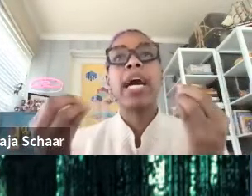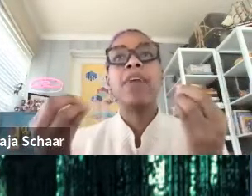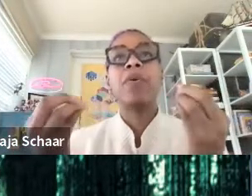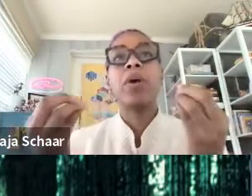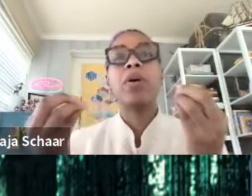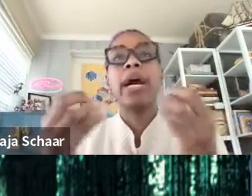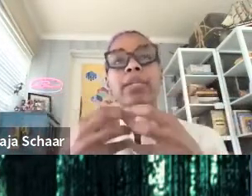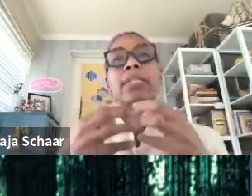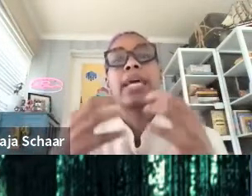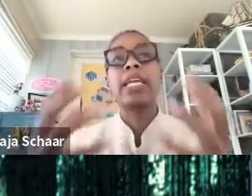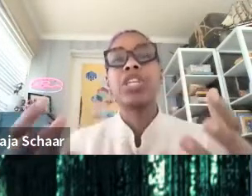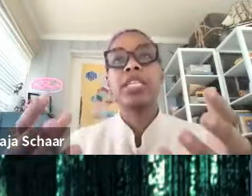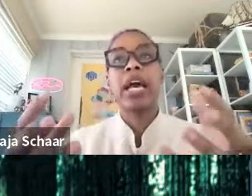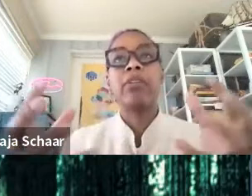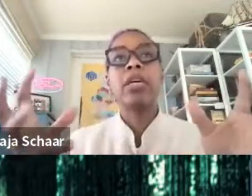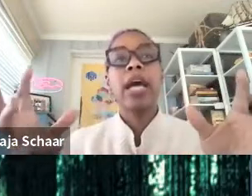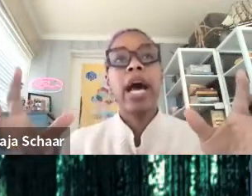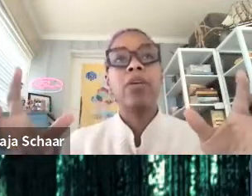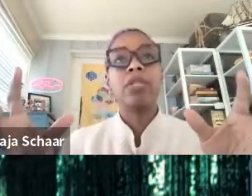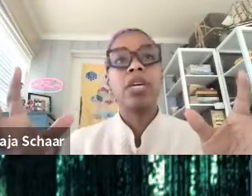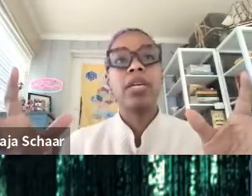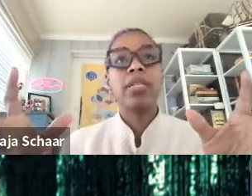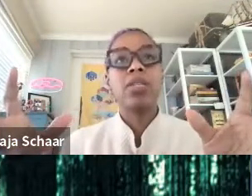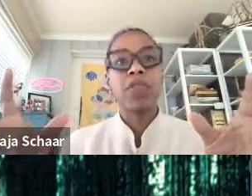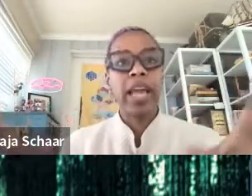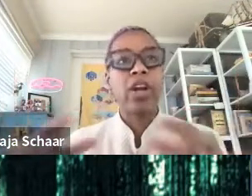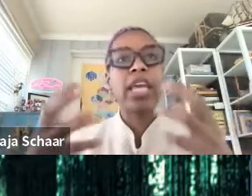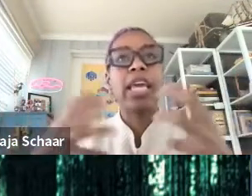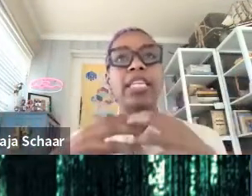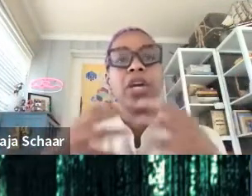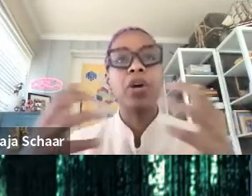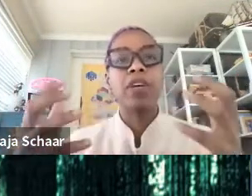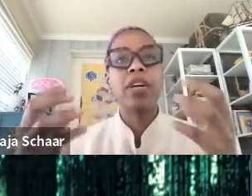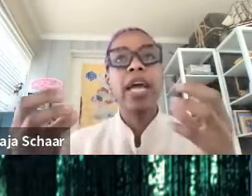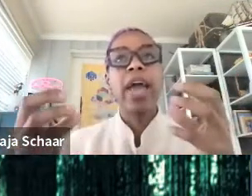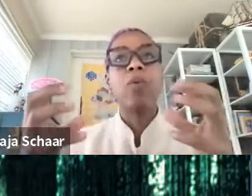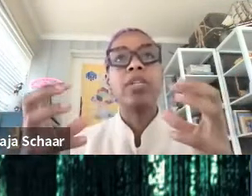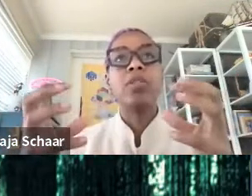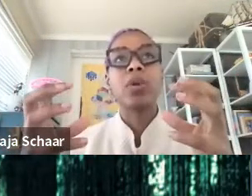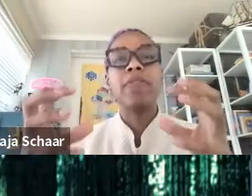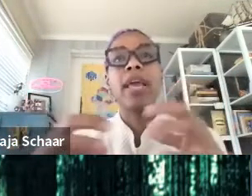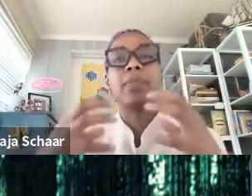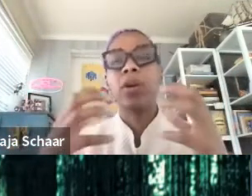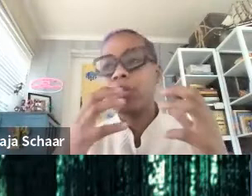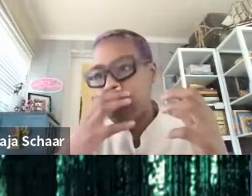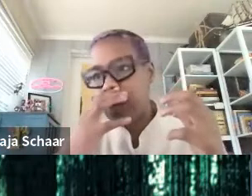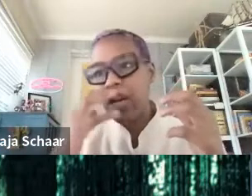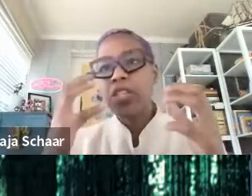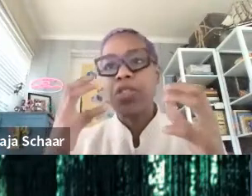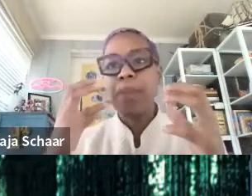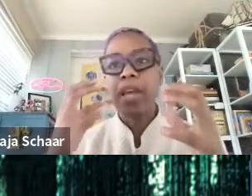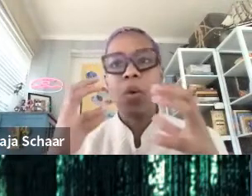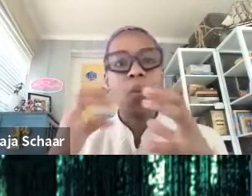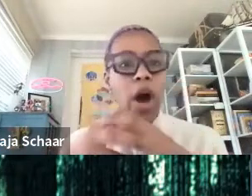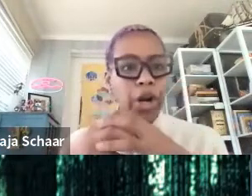don't have oil, how does society shut down, how does sort of anarchy take over, and what sort of things emerge there.